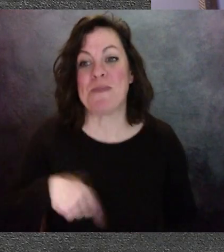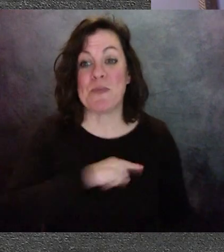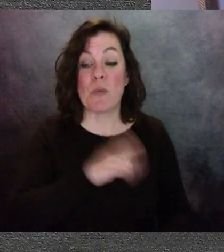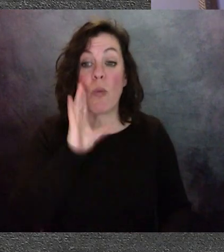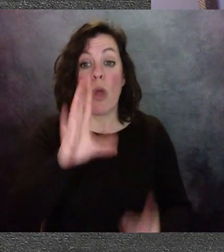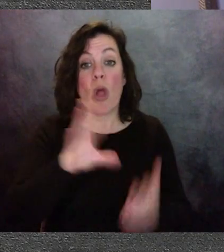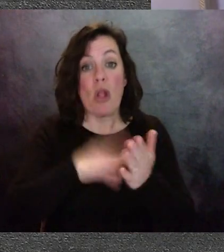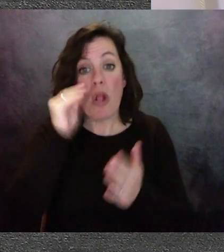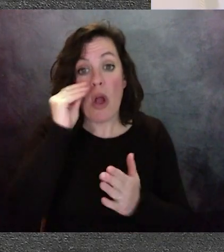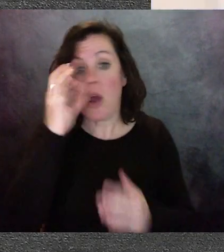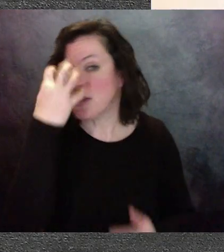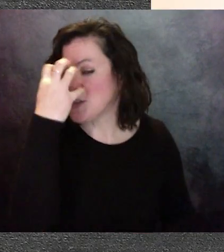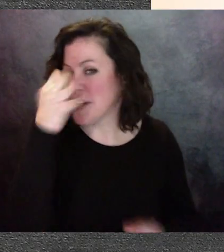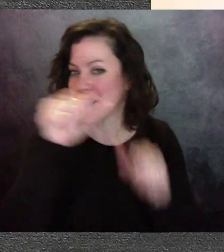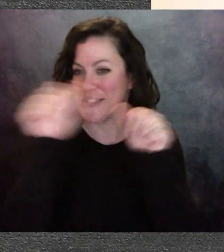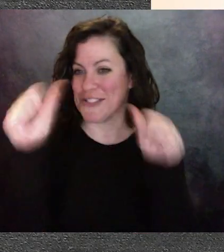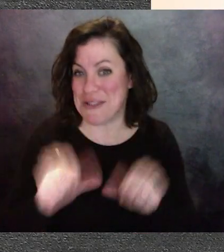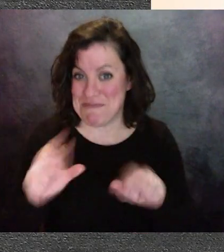shapes together.